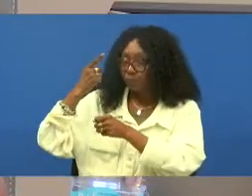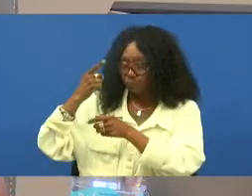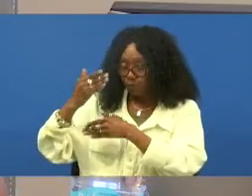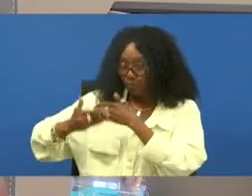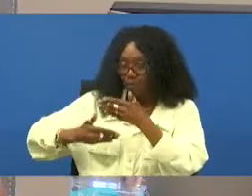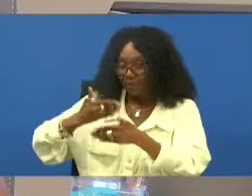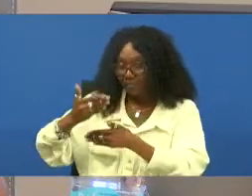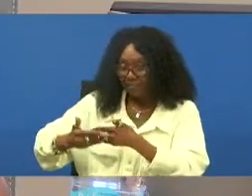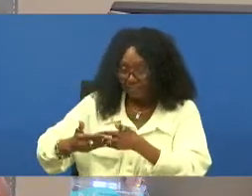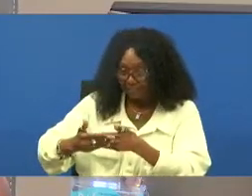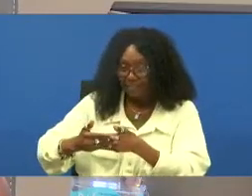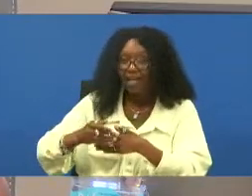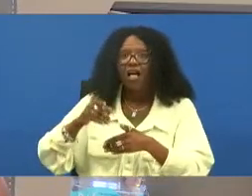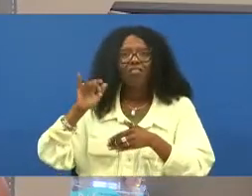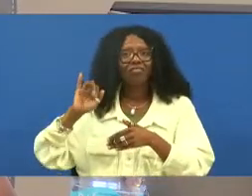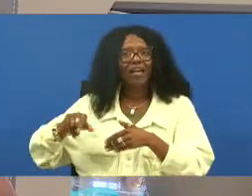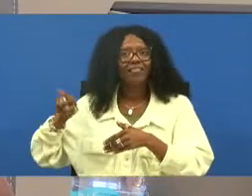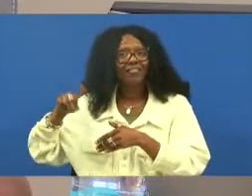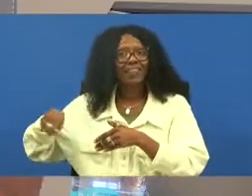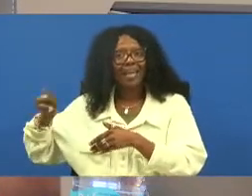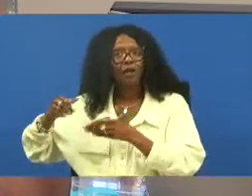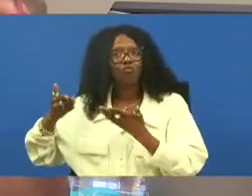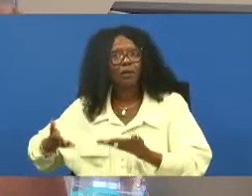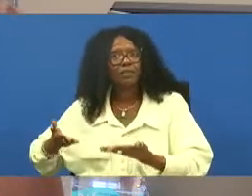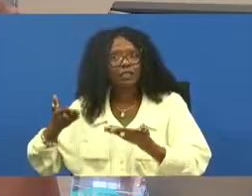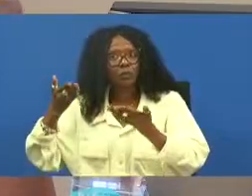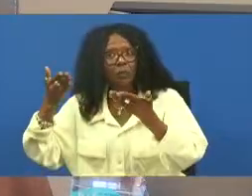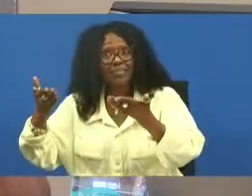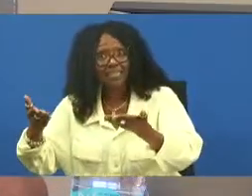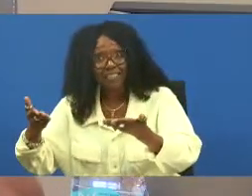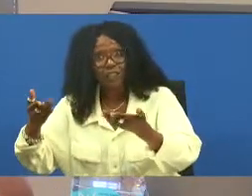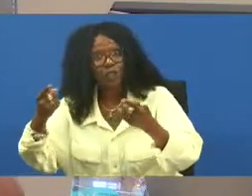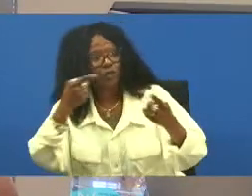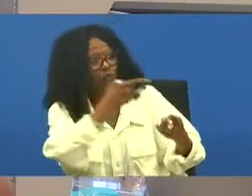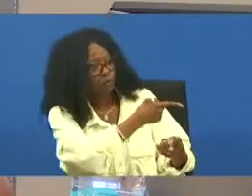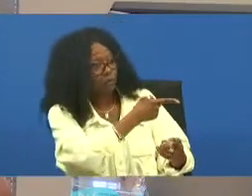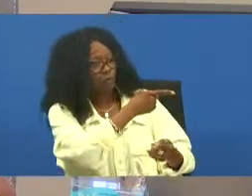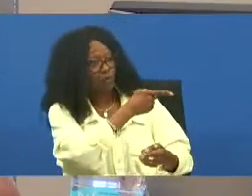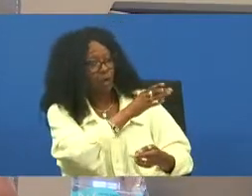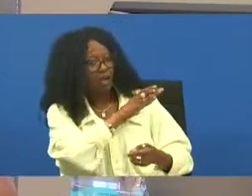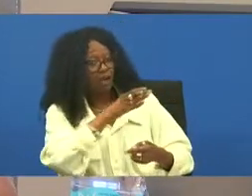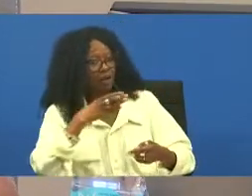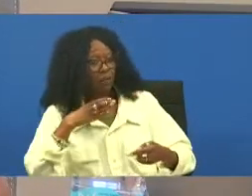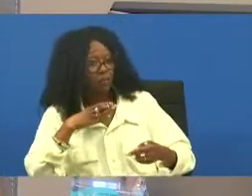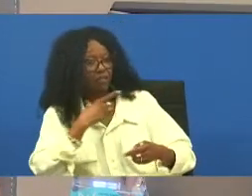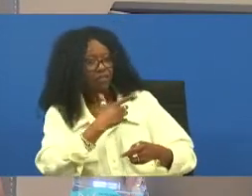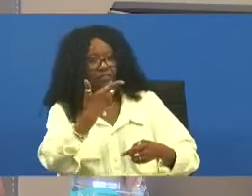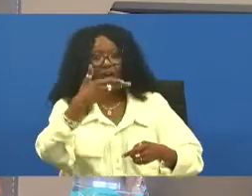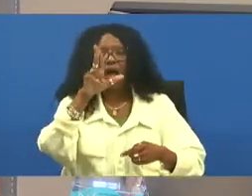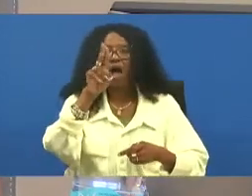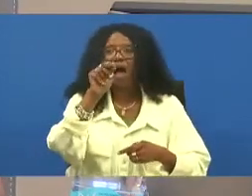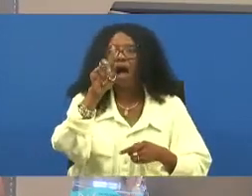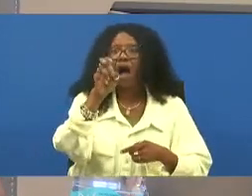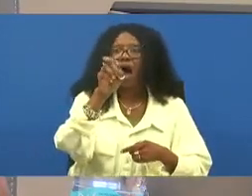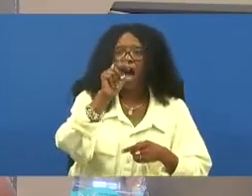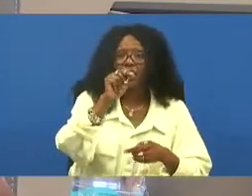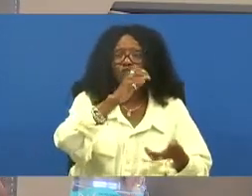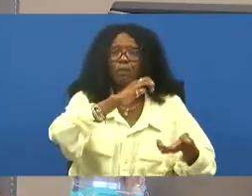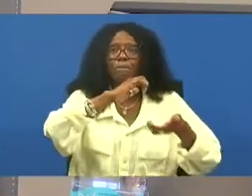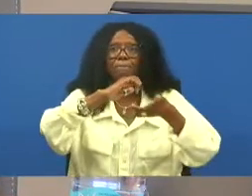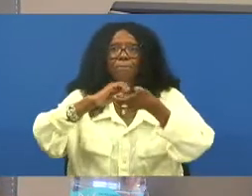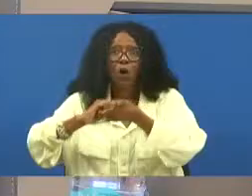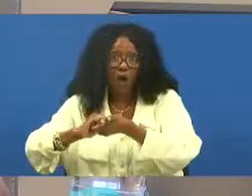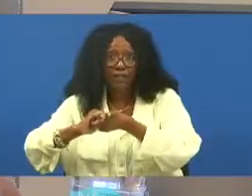the subcommittee made a recommendation to the committee that Hunden Partners be selected as the finalists to